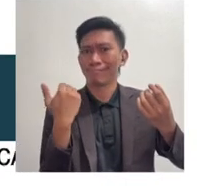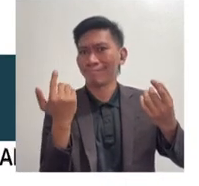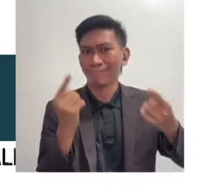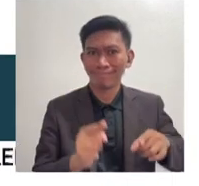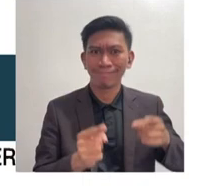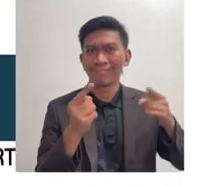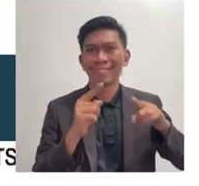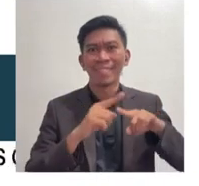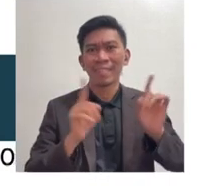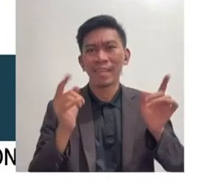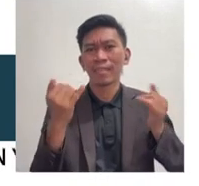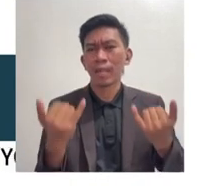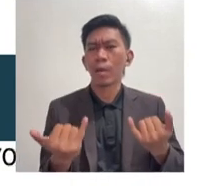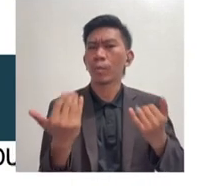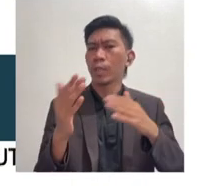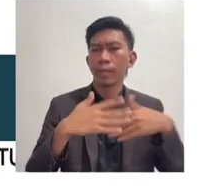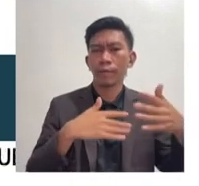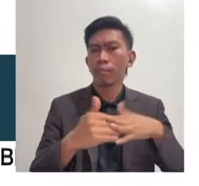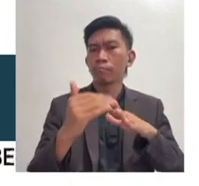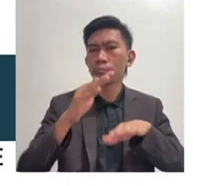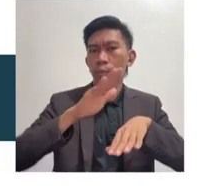what is the advice to residents there?